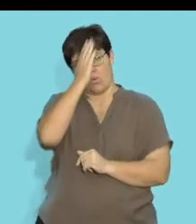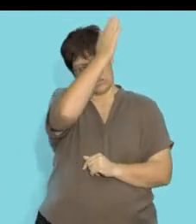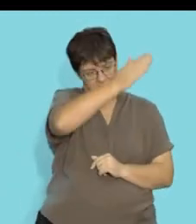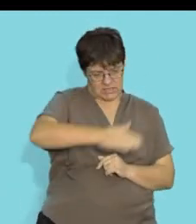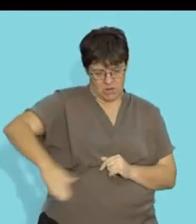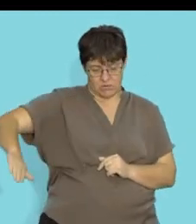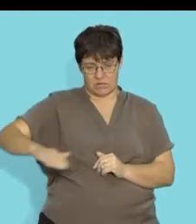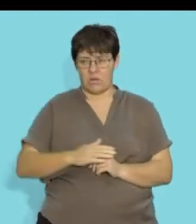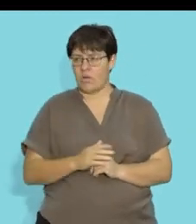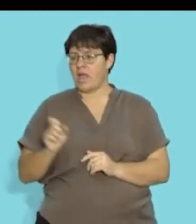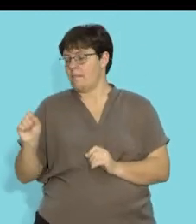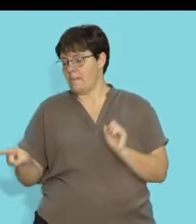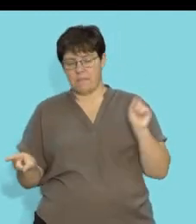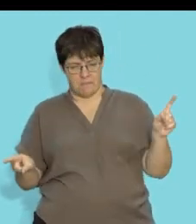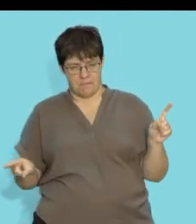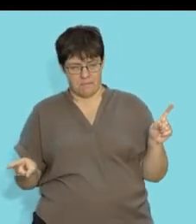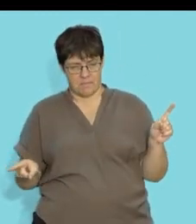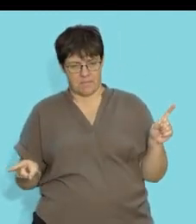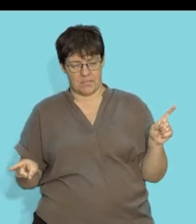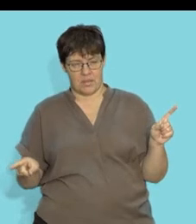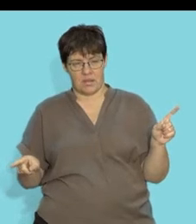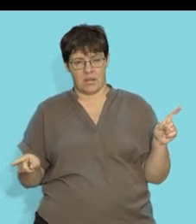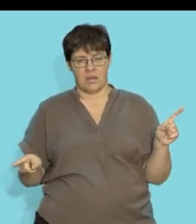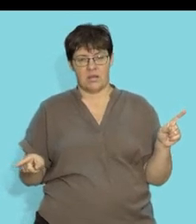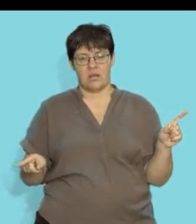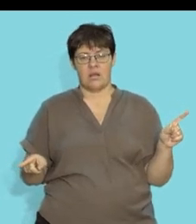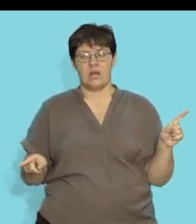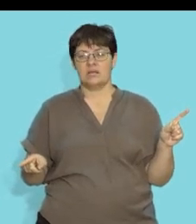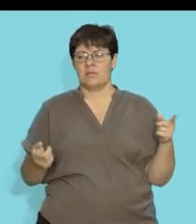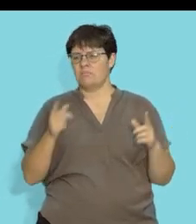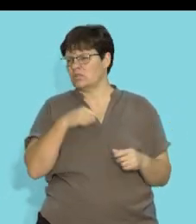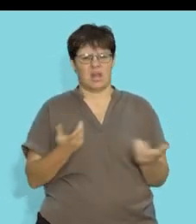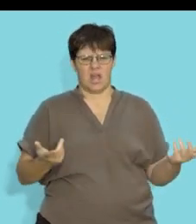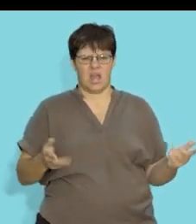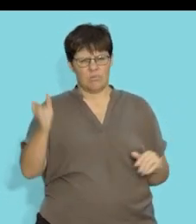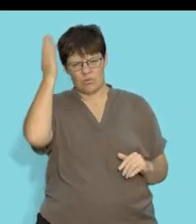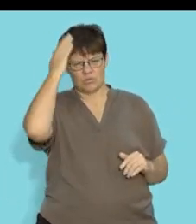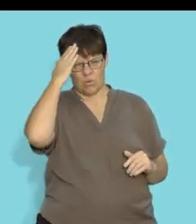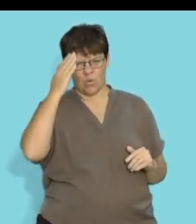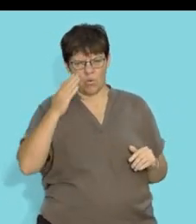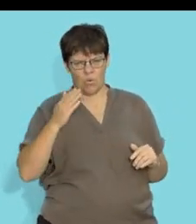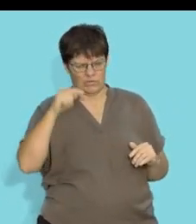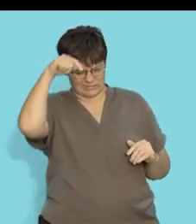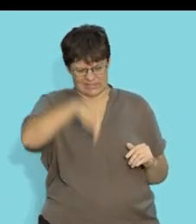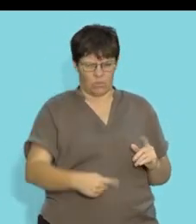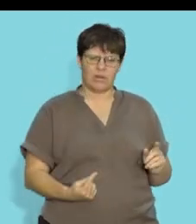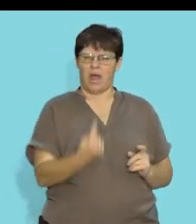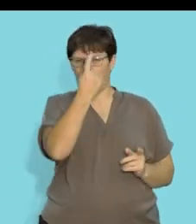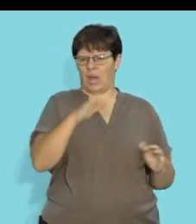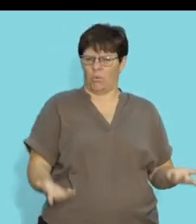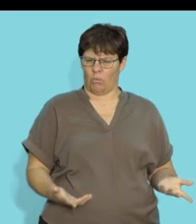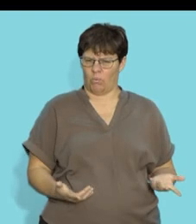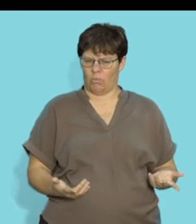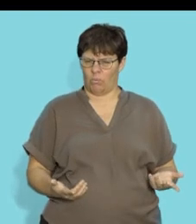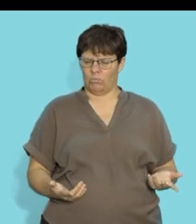And although it has arrows on the end points of it, someone might say, how do I know that it is moving